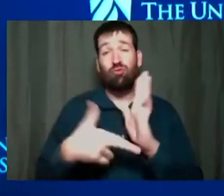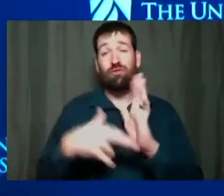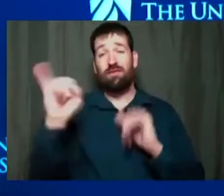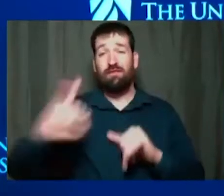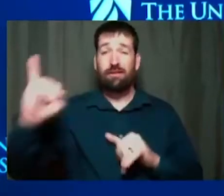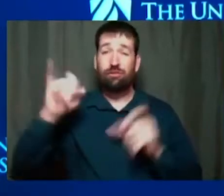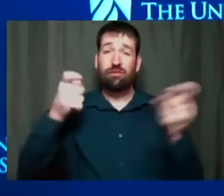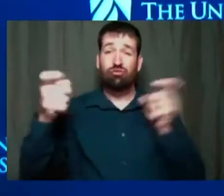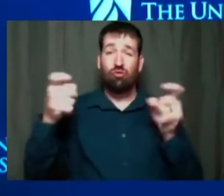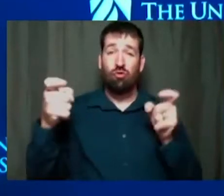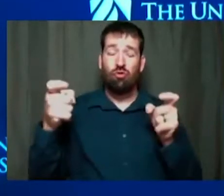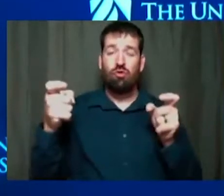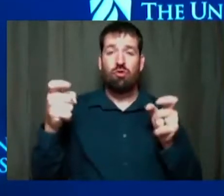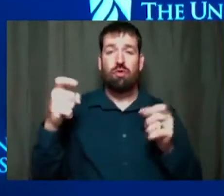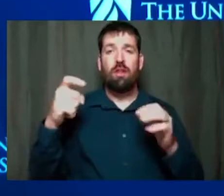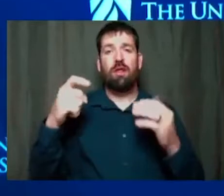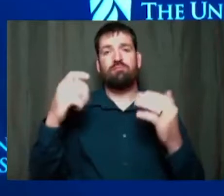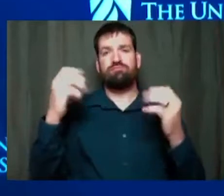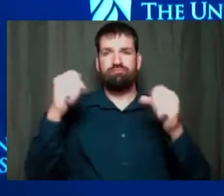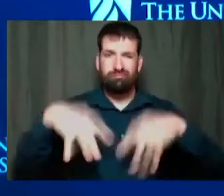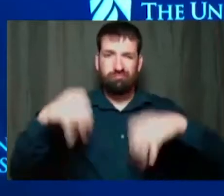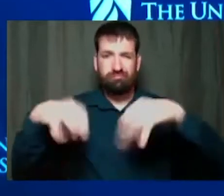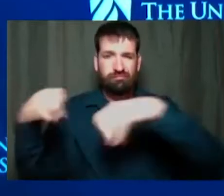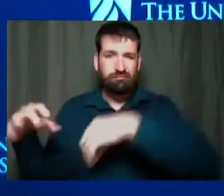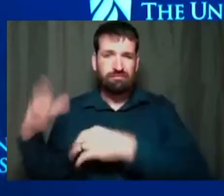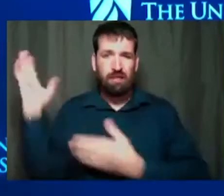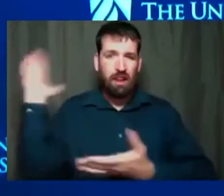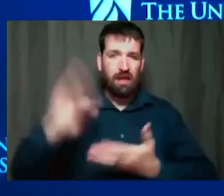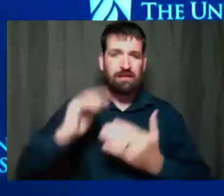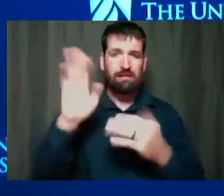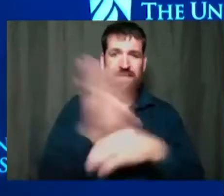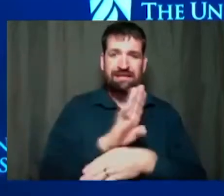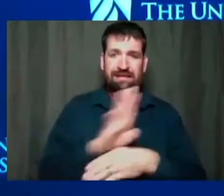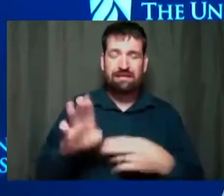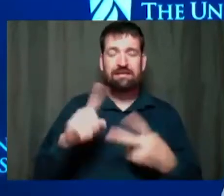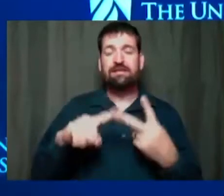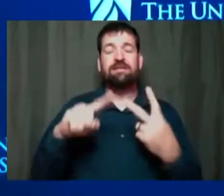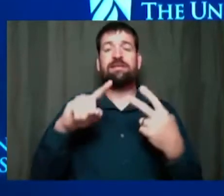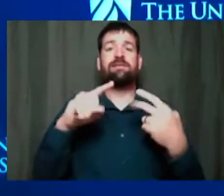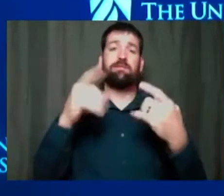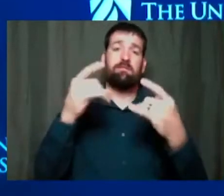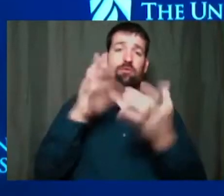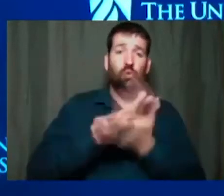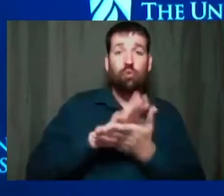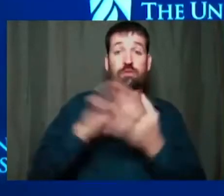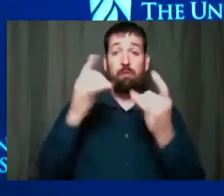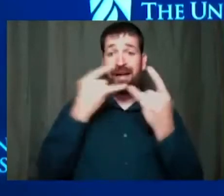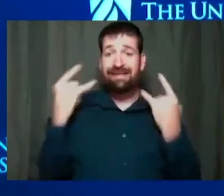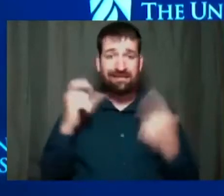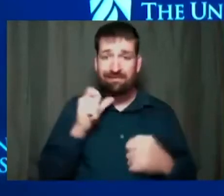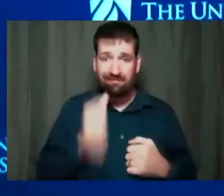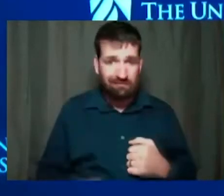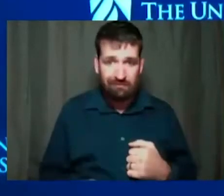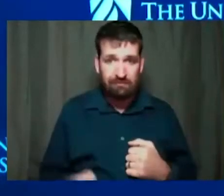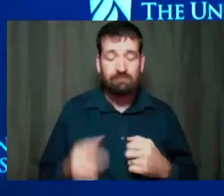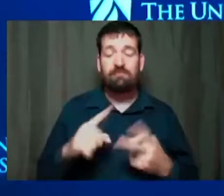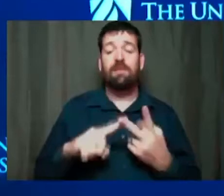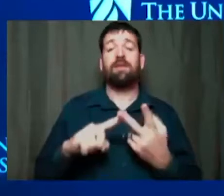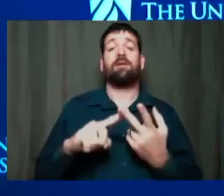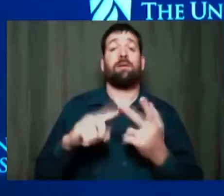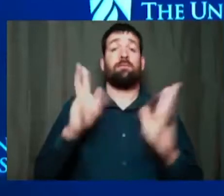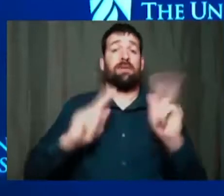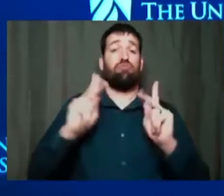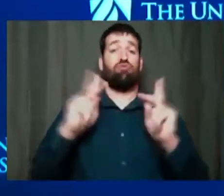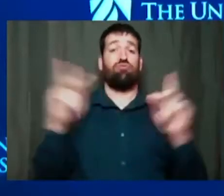Not as much masking in businesses, certainly not in schools, and then people getting together. I think the next